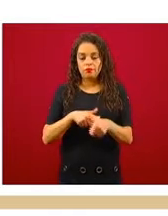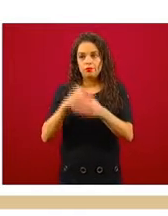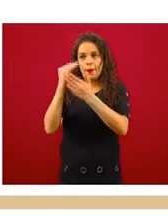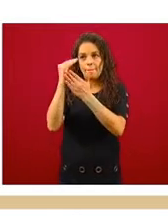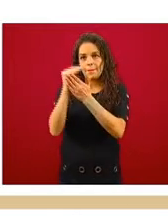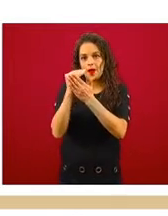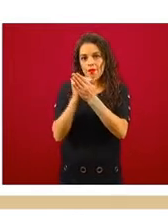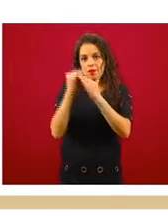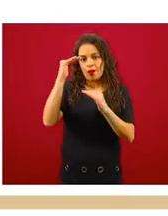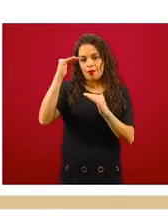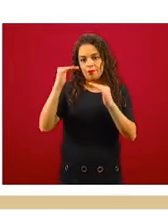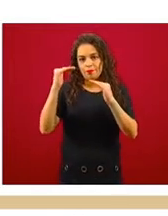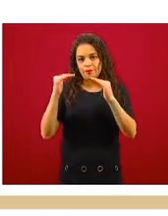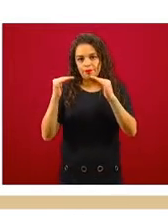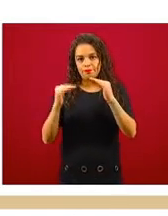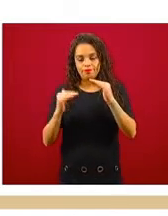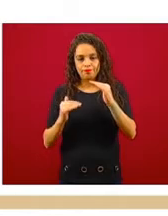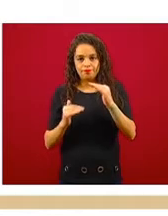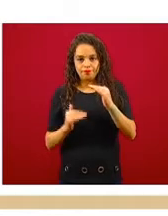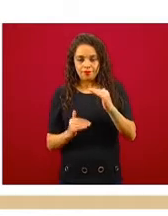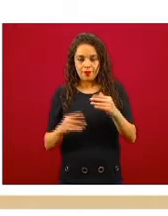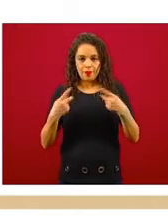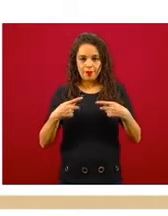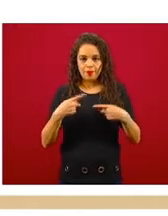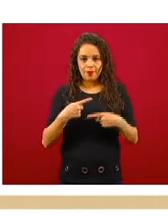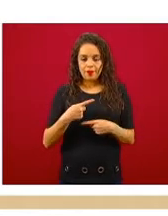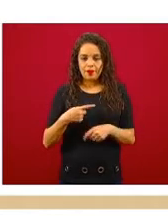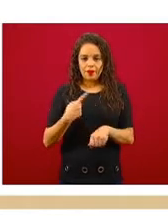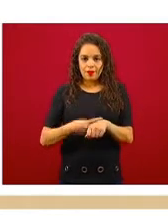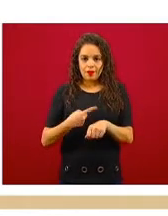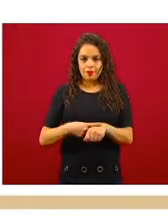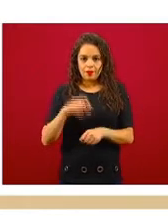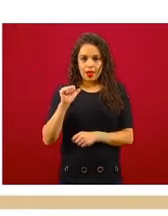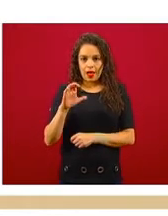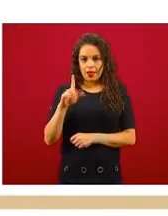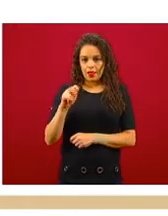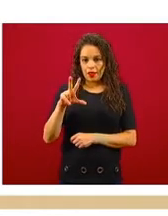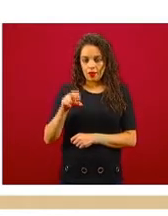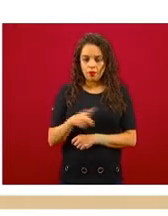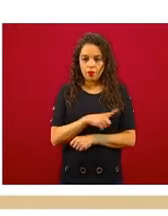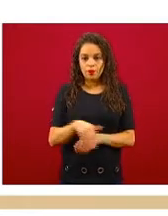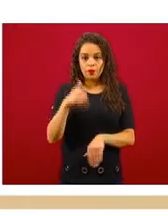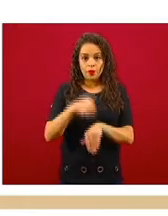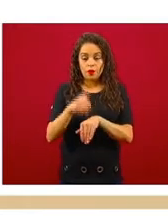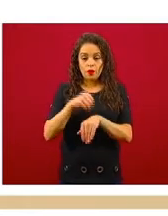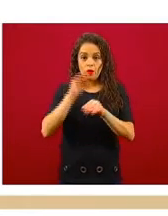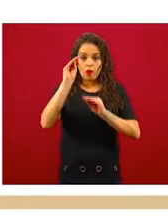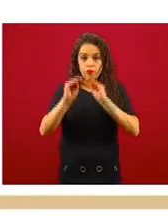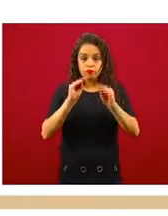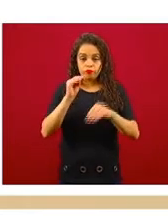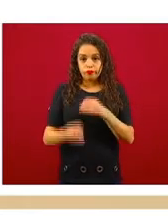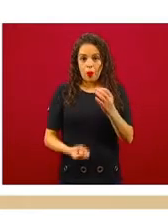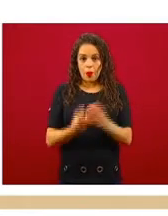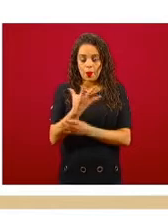54%. However, in Europe, they are continuing to decline in the number of active confirmed